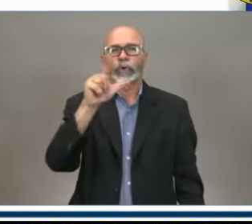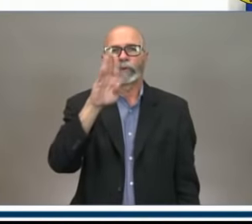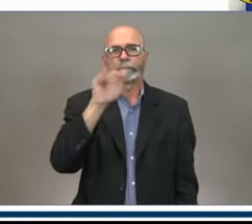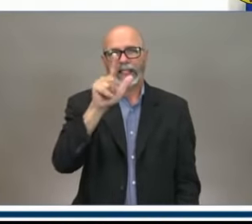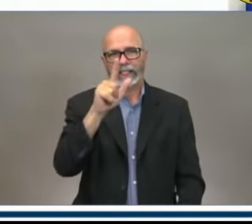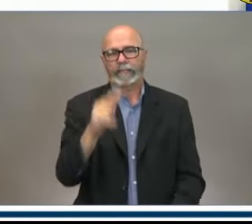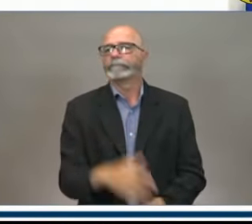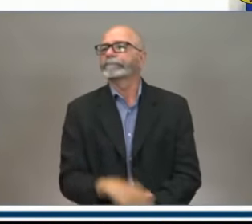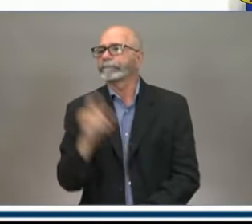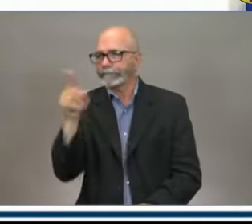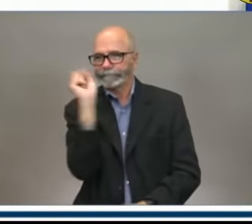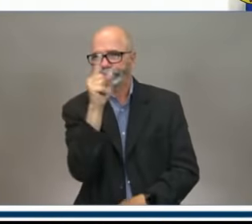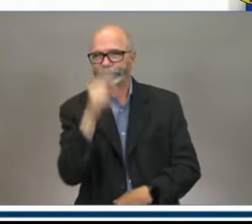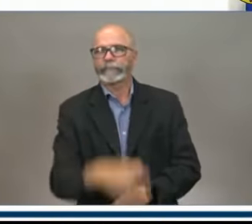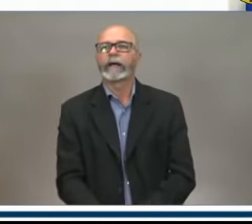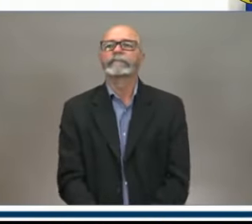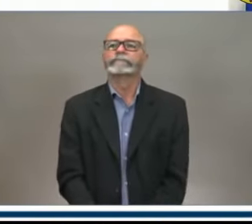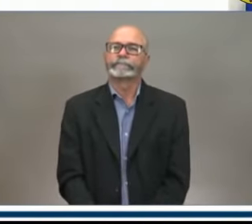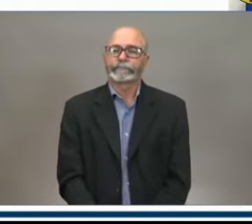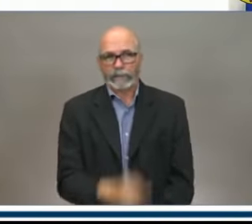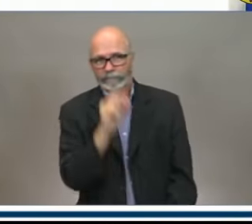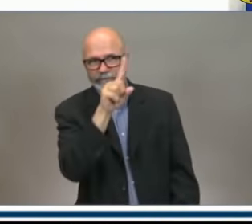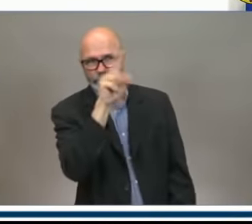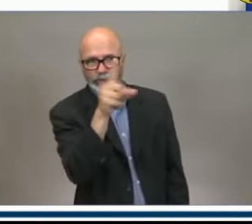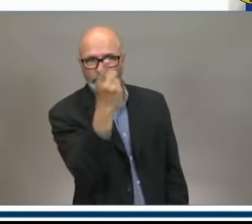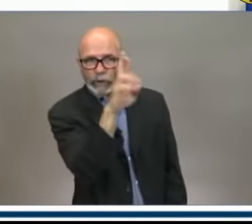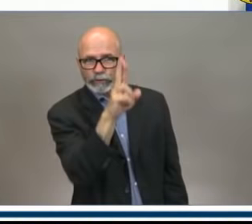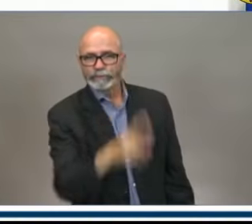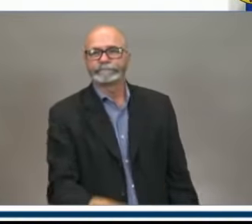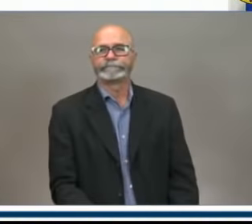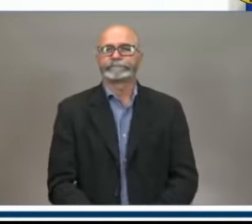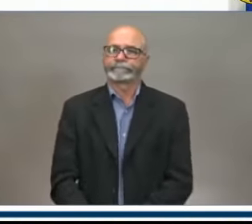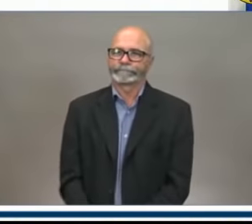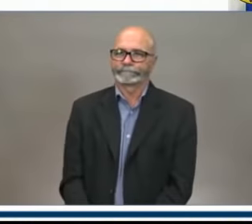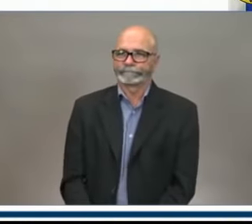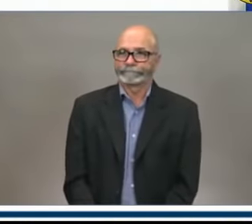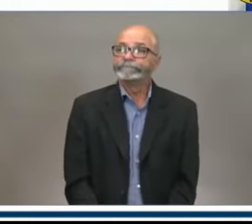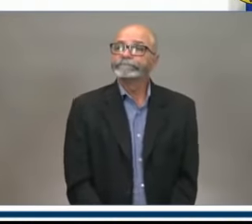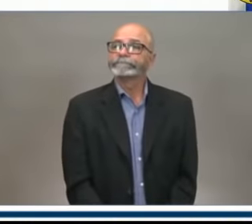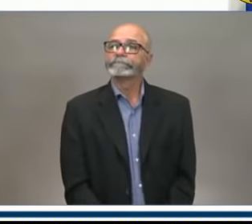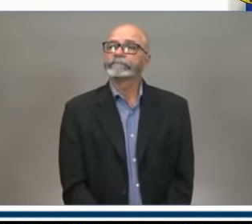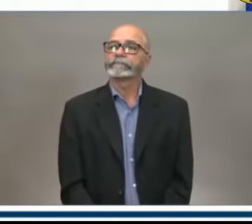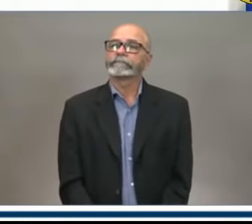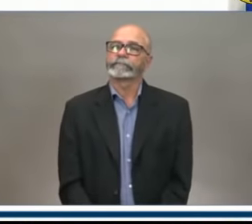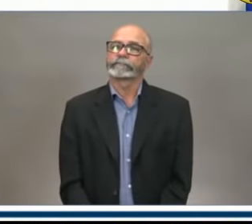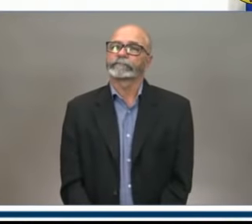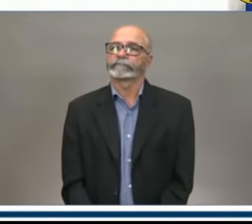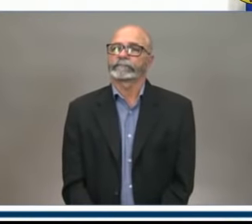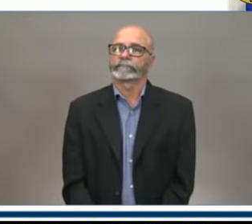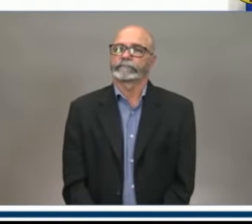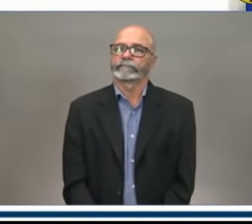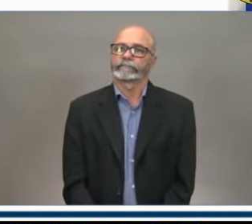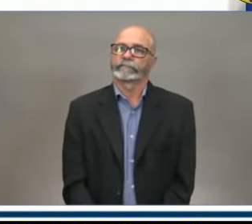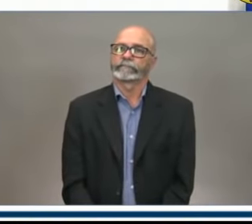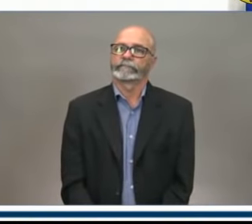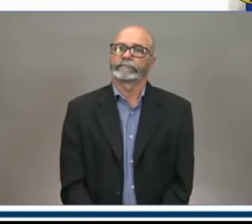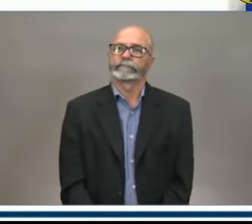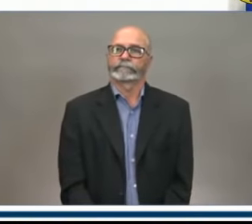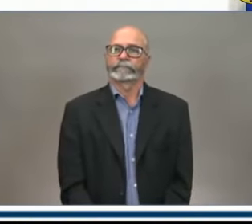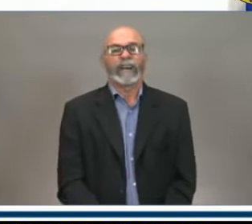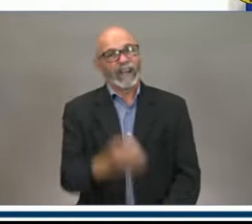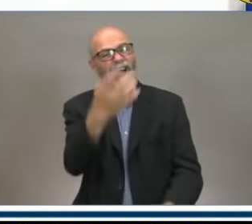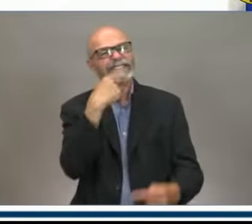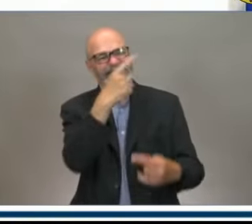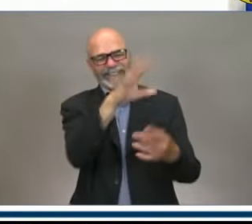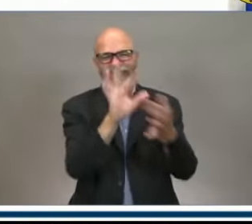Hi, thank you. Just had a question for Dr. Strang there. I did see that the language had kind of changed from going from recovered cases to resolved